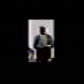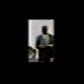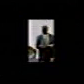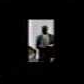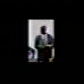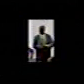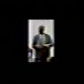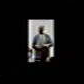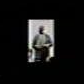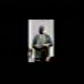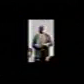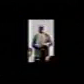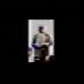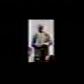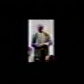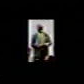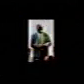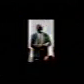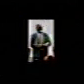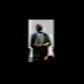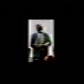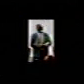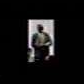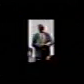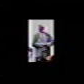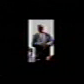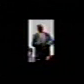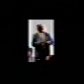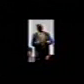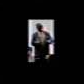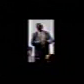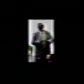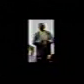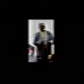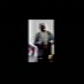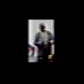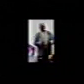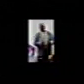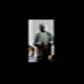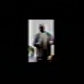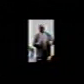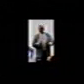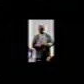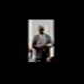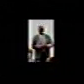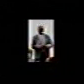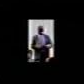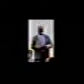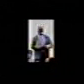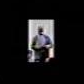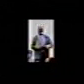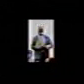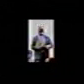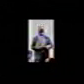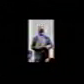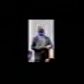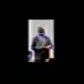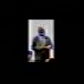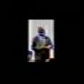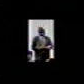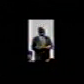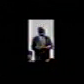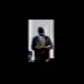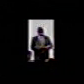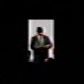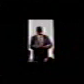the mountains in your soul, the mountains in your spiritual life, not allowing you to make progress, a lot of vows, a